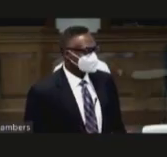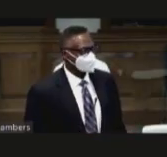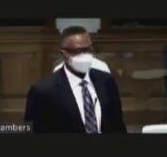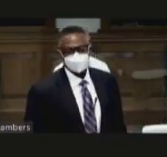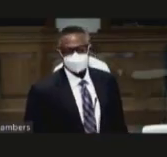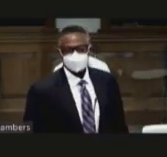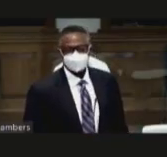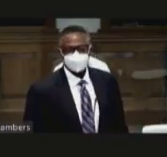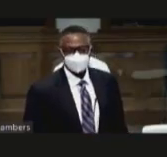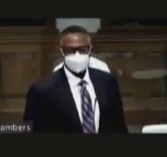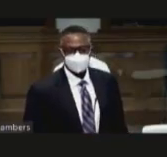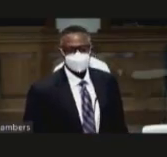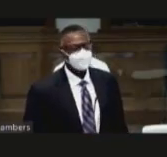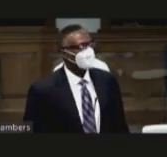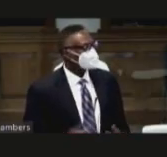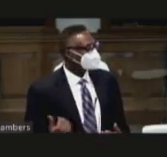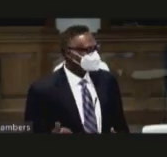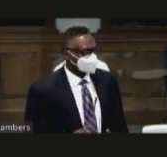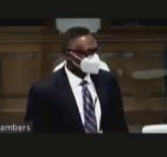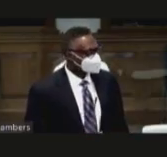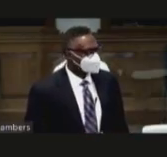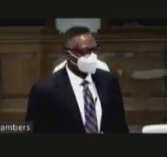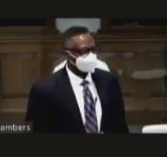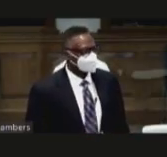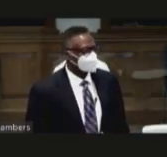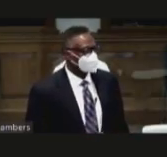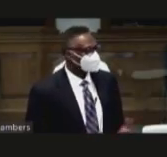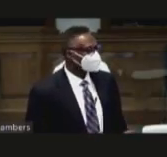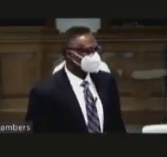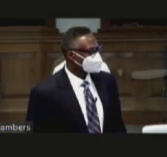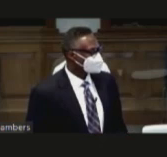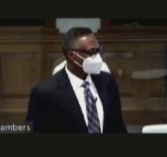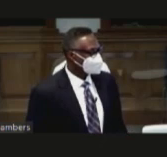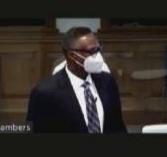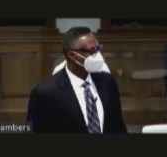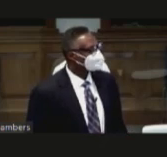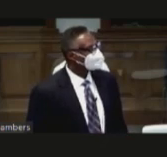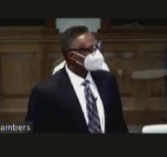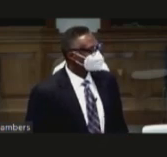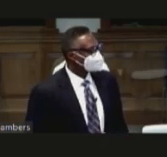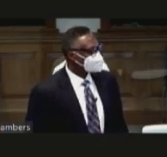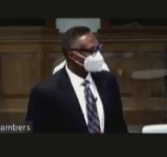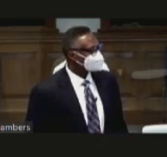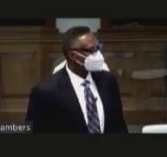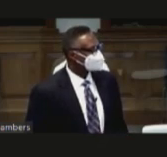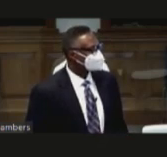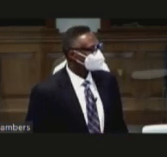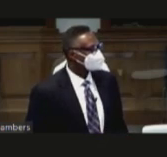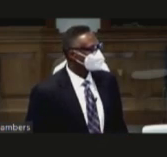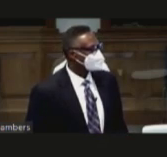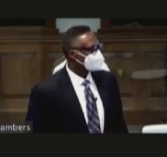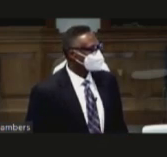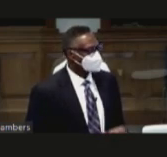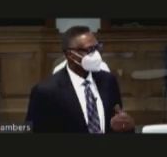a 5-lane highway connecting I-75 over to 301. Next slide.